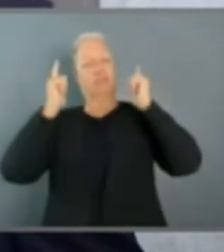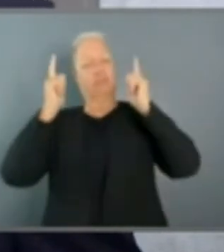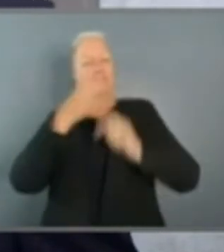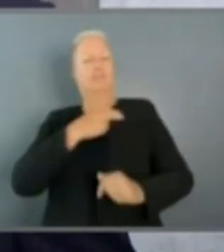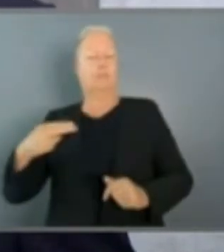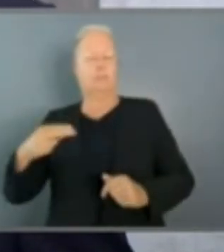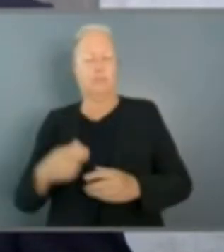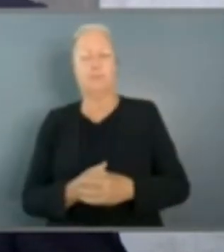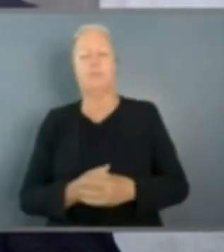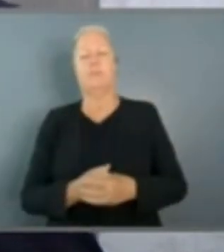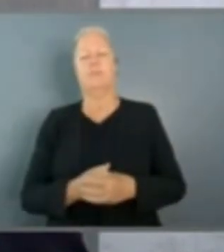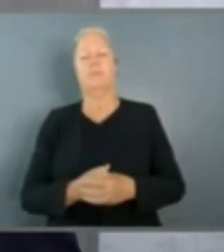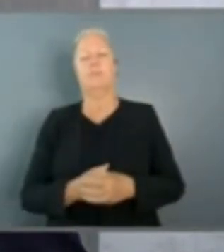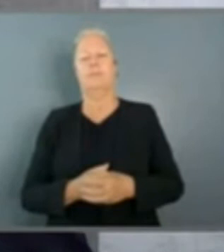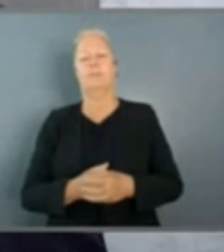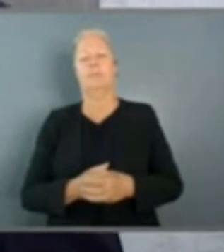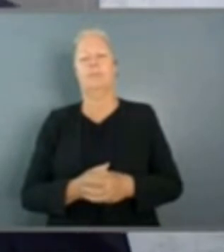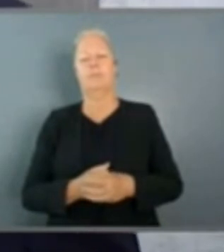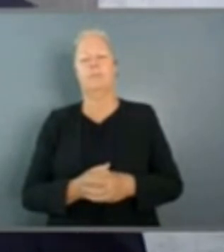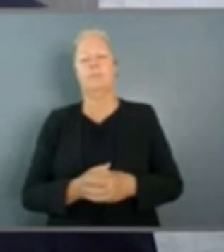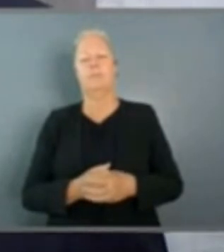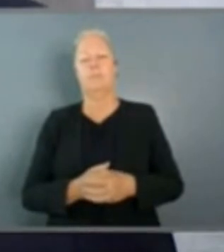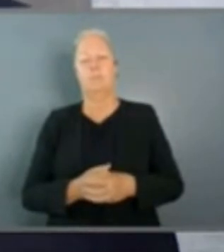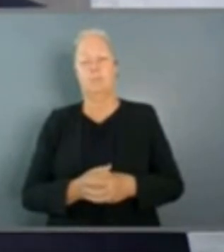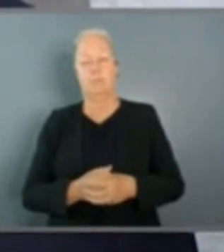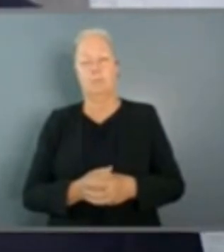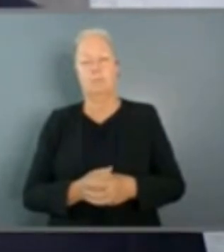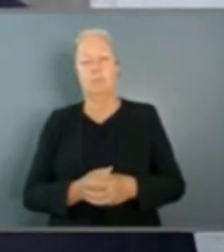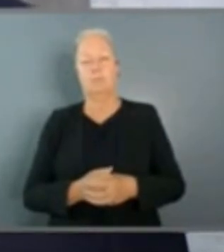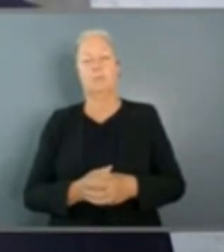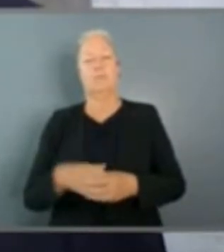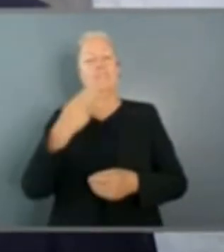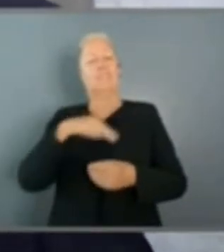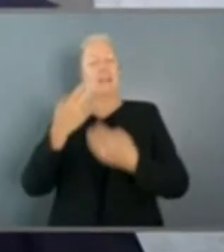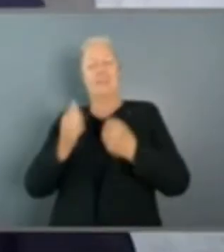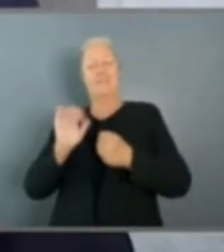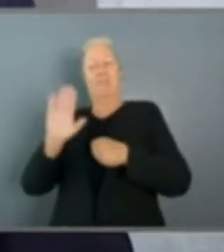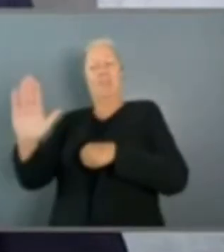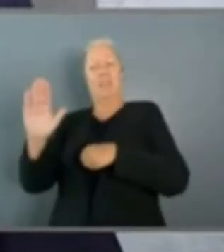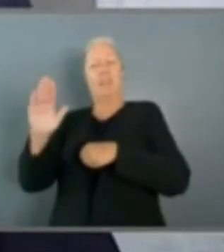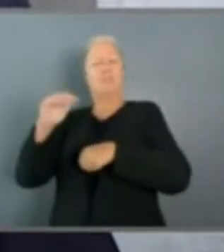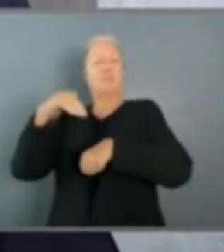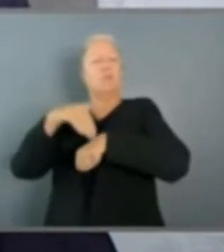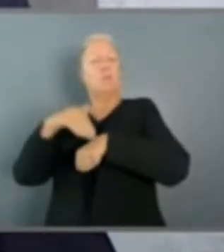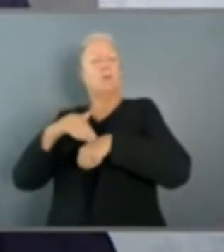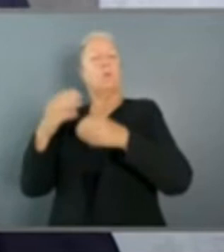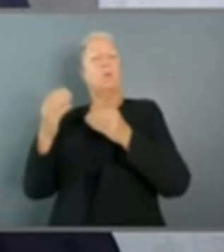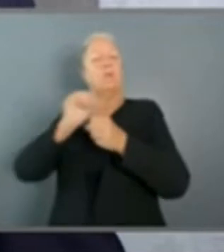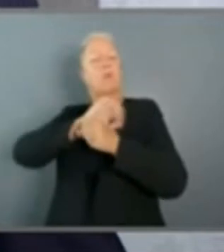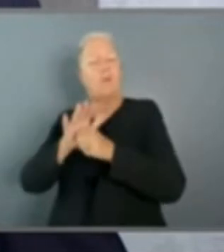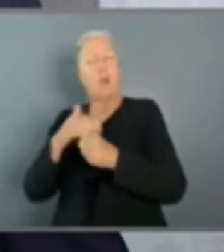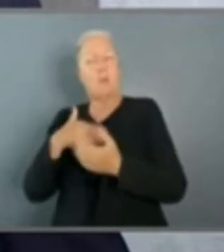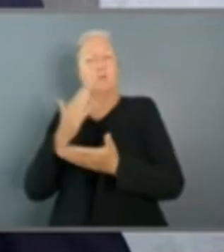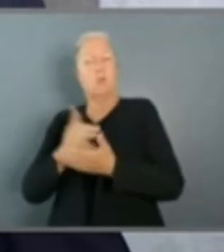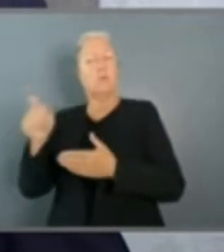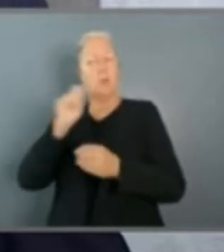Indonesia has its own challenges when it comes to addressing COVID in their own country, and I have no doubt that they'll be observing this very